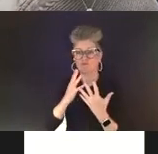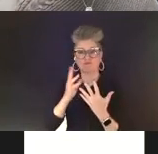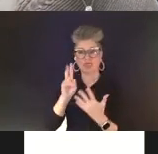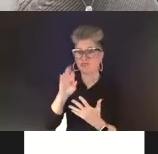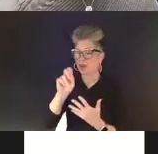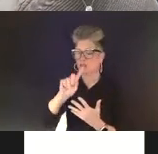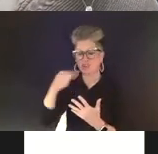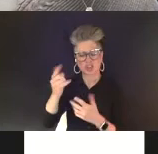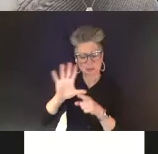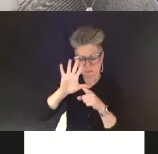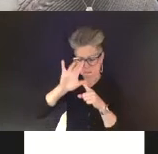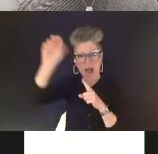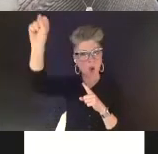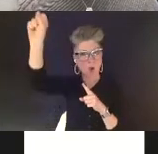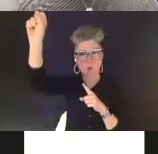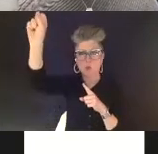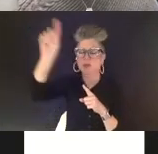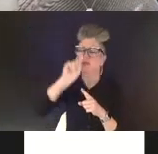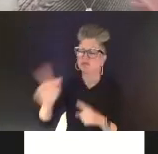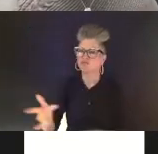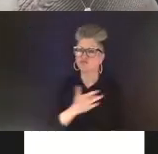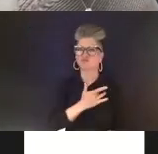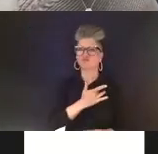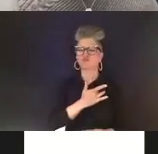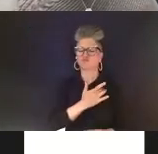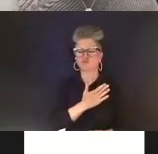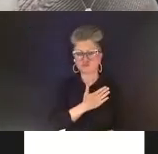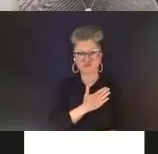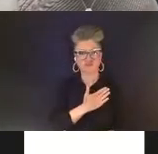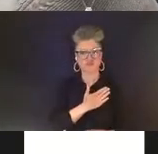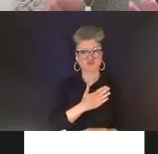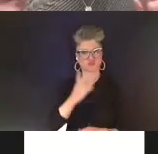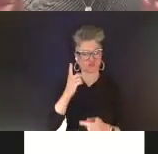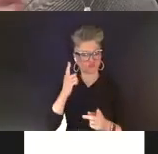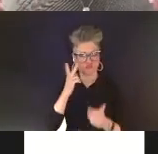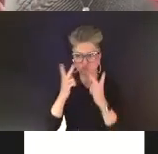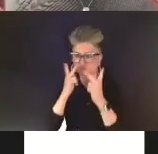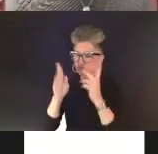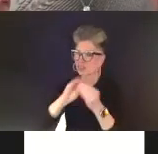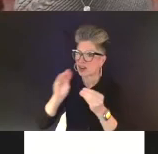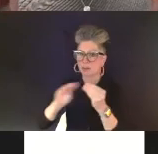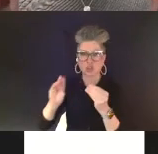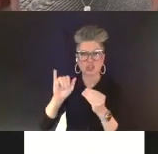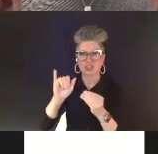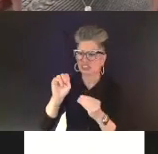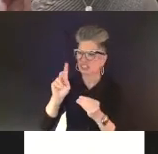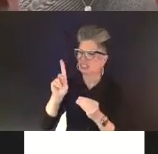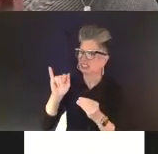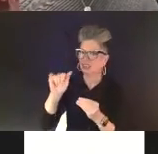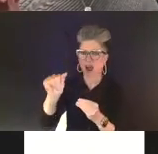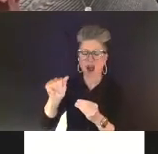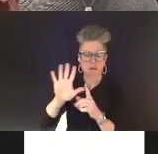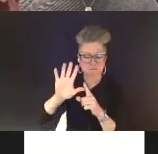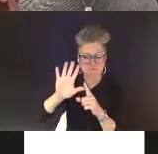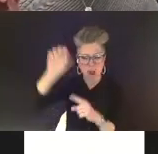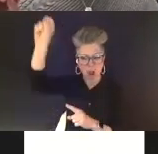off. It's devastating, again, to hear how many cases are emerging from India. So those are the two ends of the